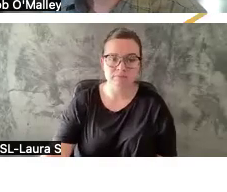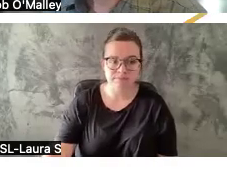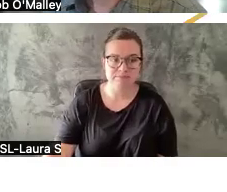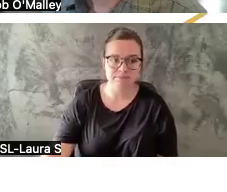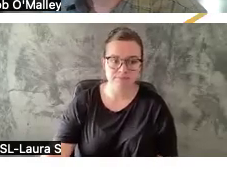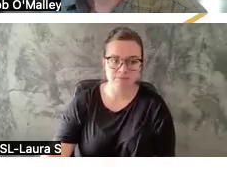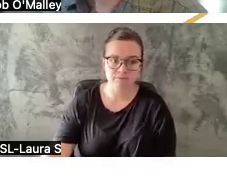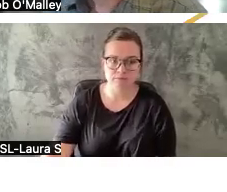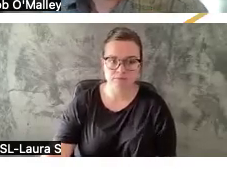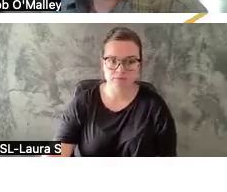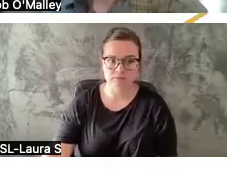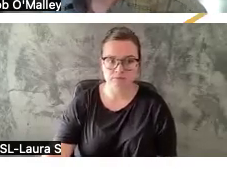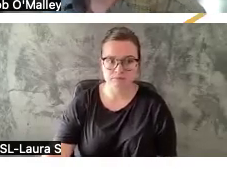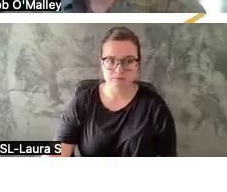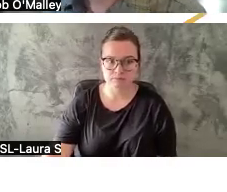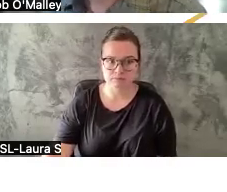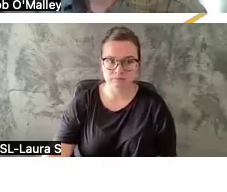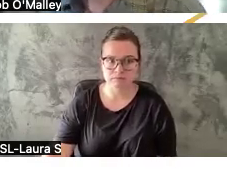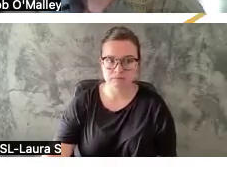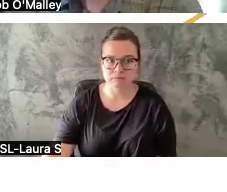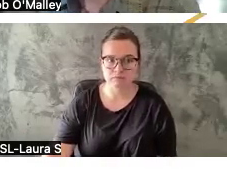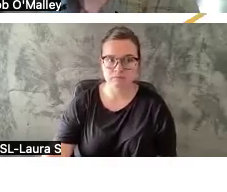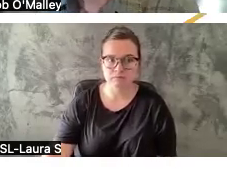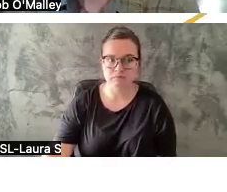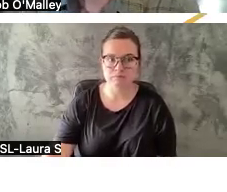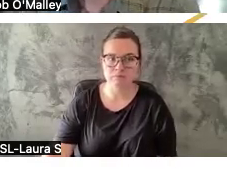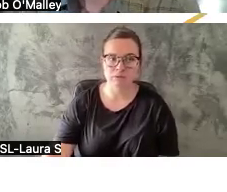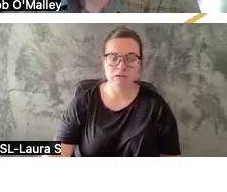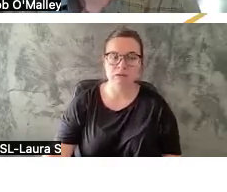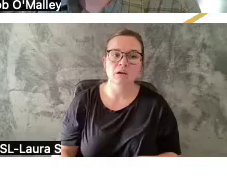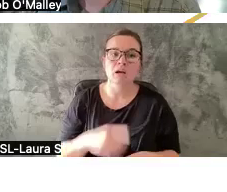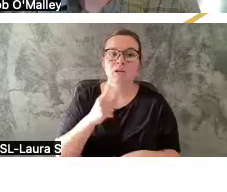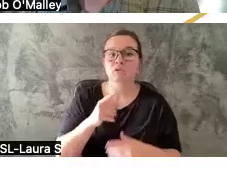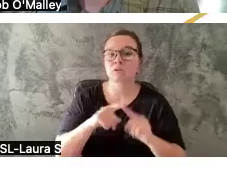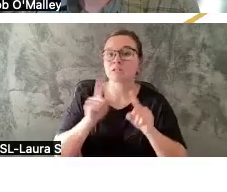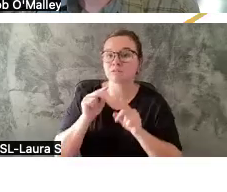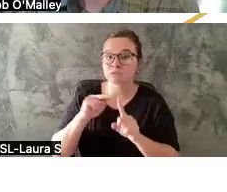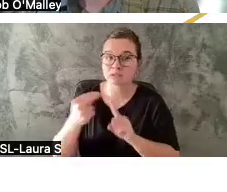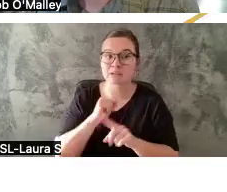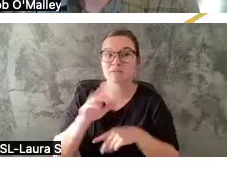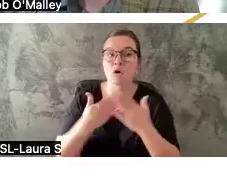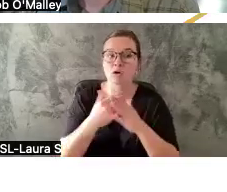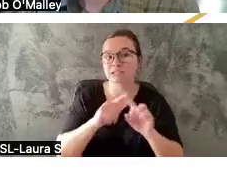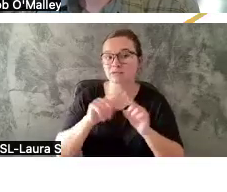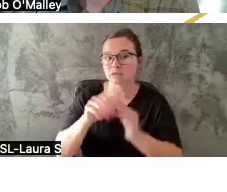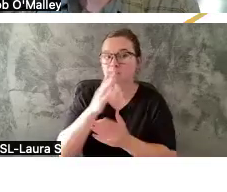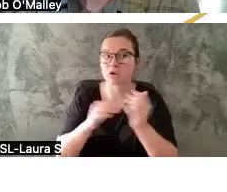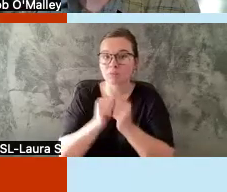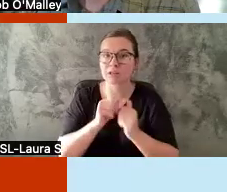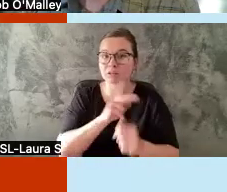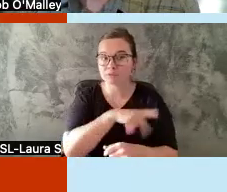Um, so range of perspectives, as with all of these intersections with personal